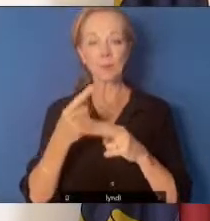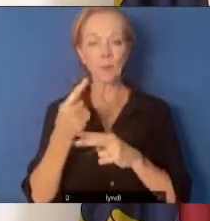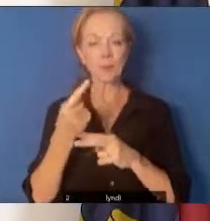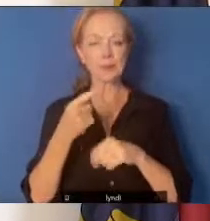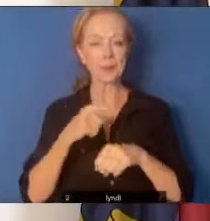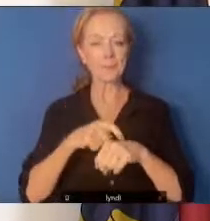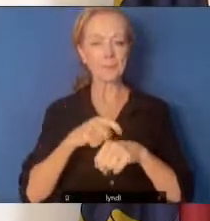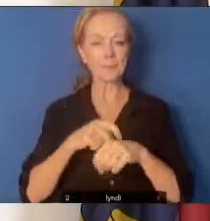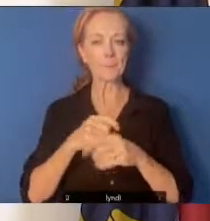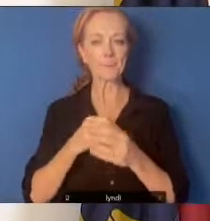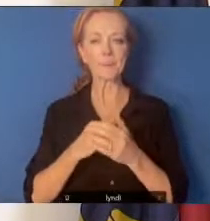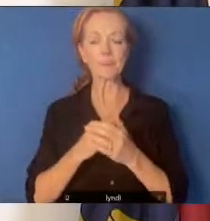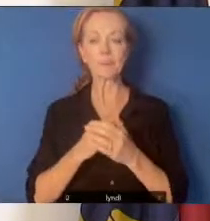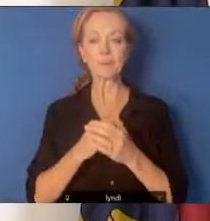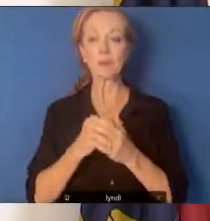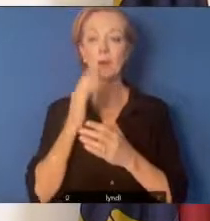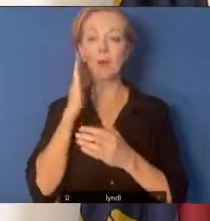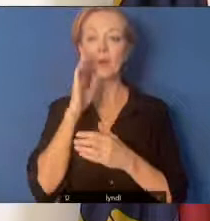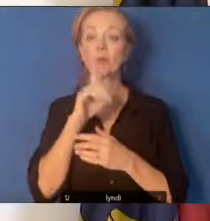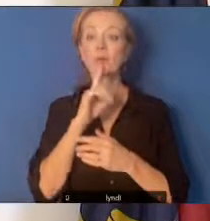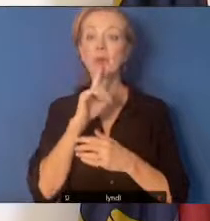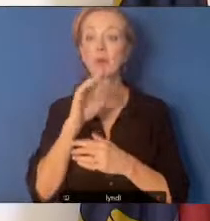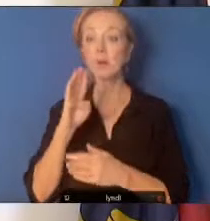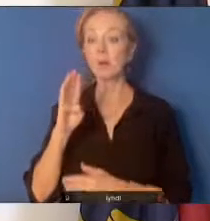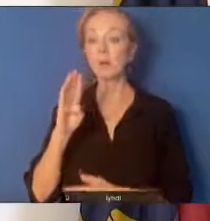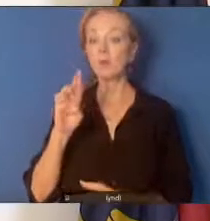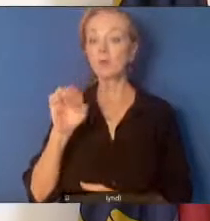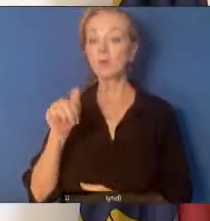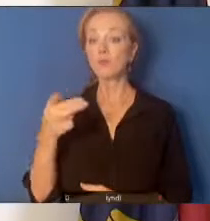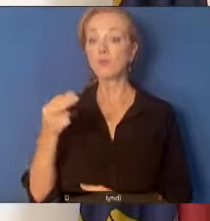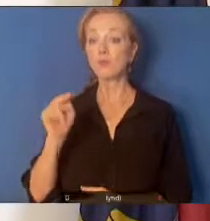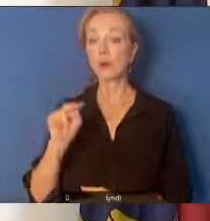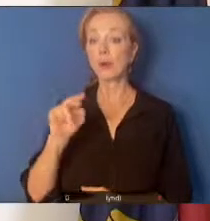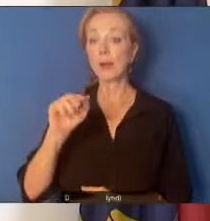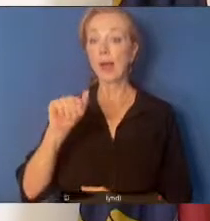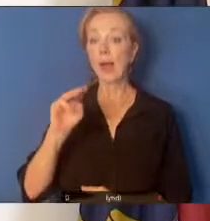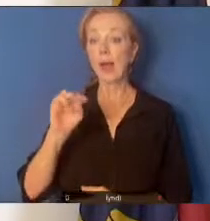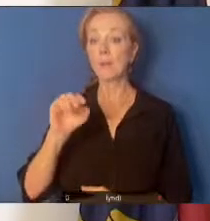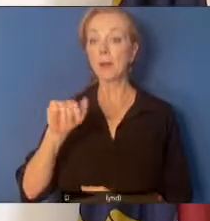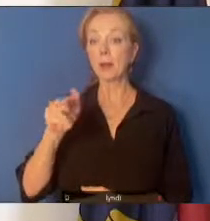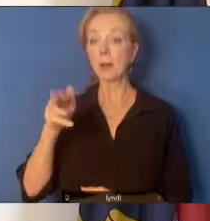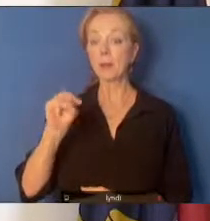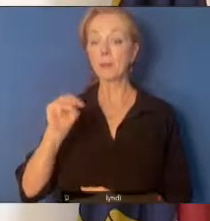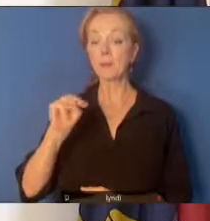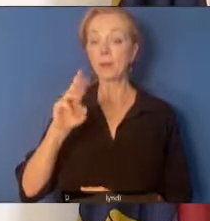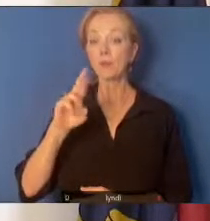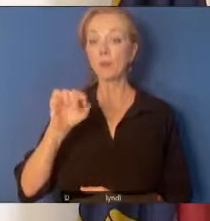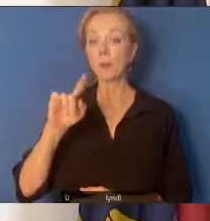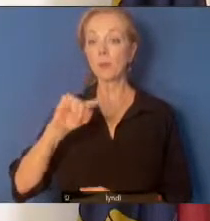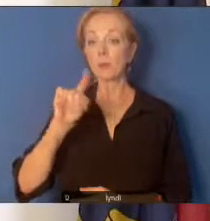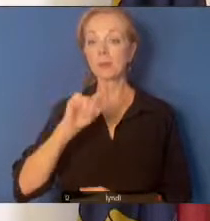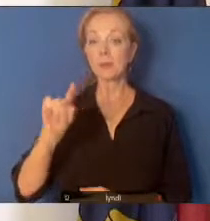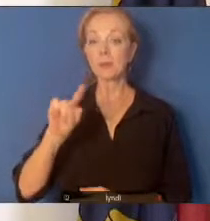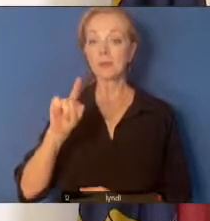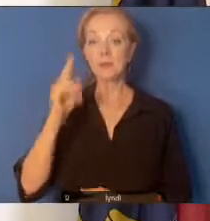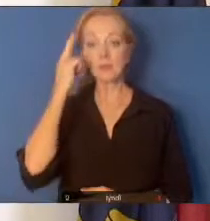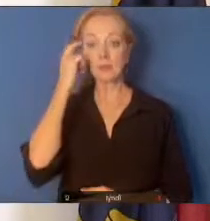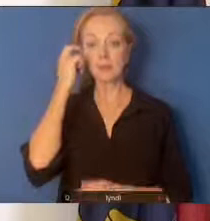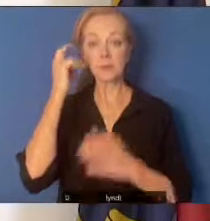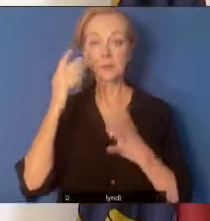incident, is going to be Brian Abraham Felice Ramirez, and he was listed as a suspect in these